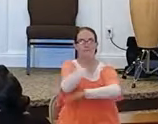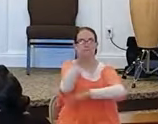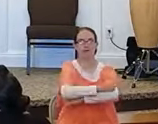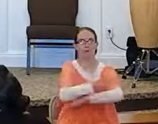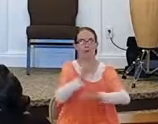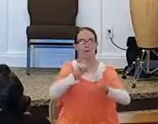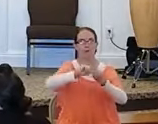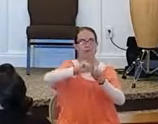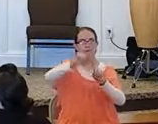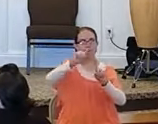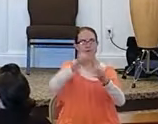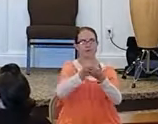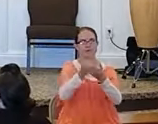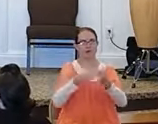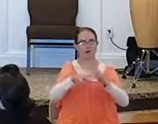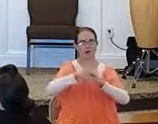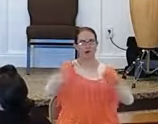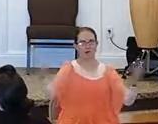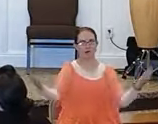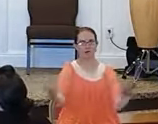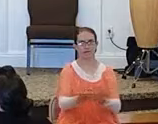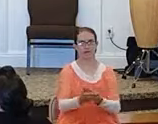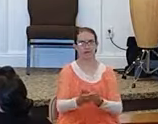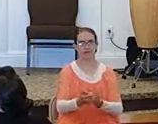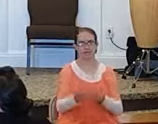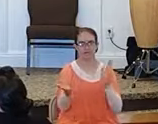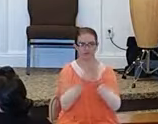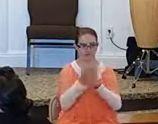Our months before we're out of here.